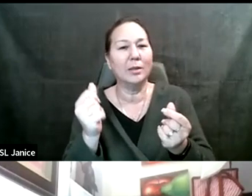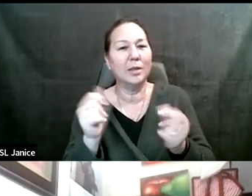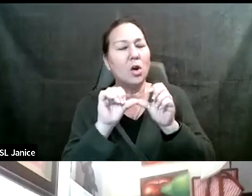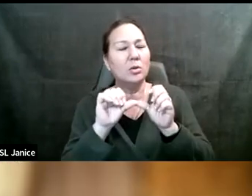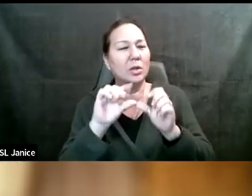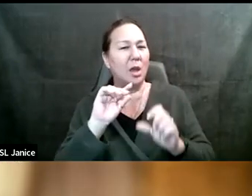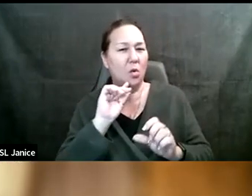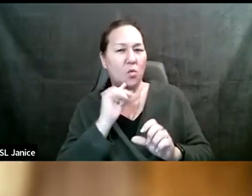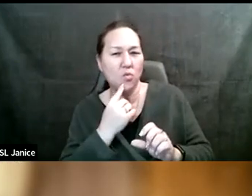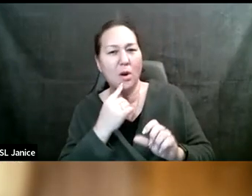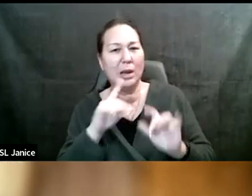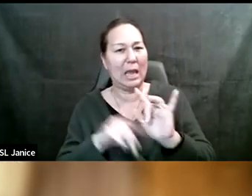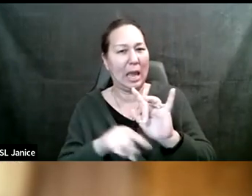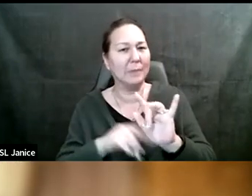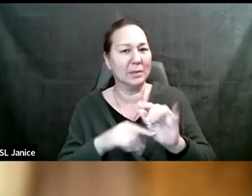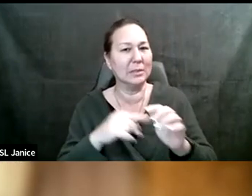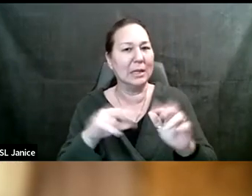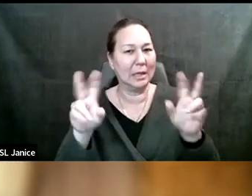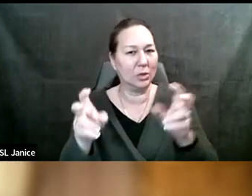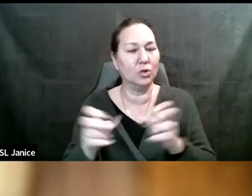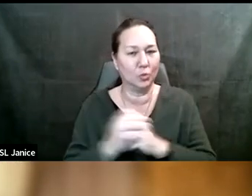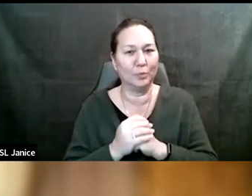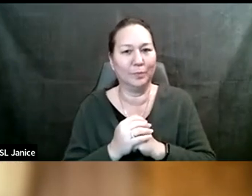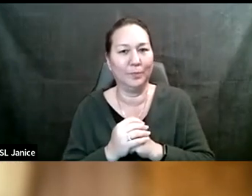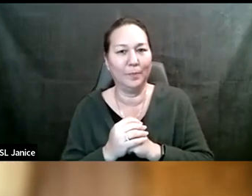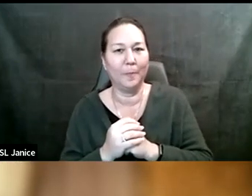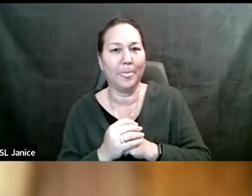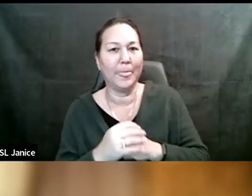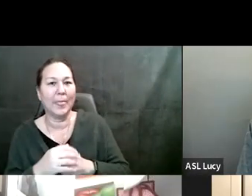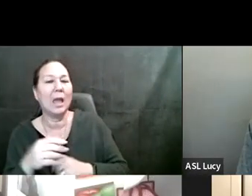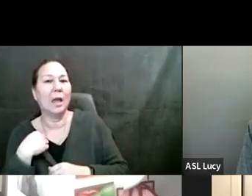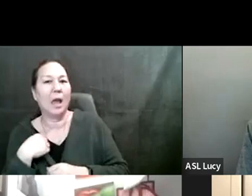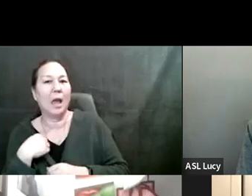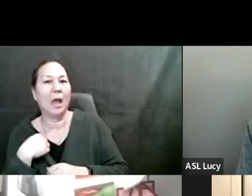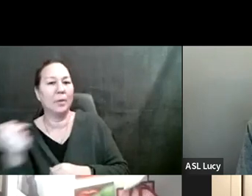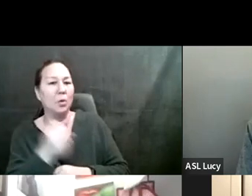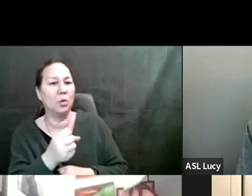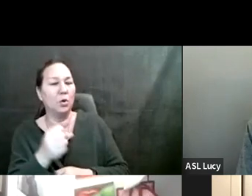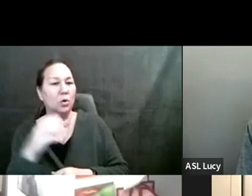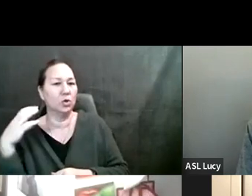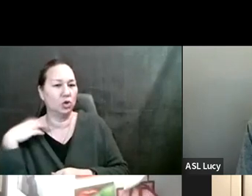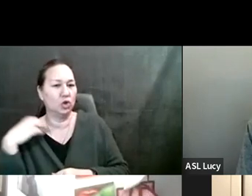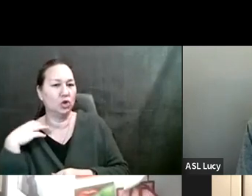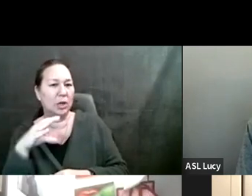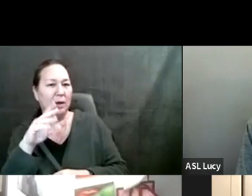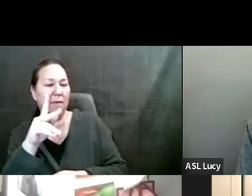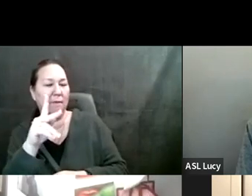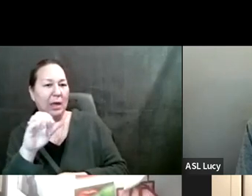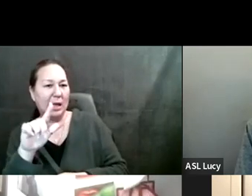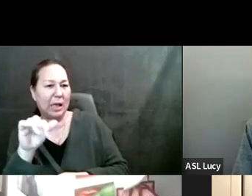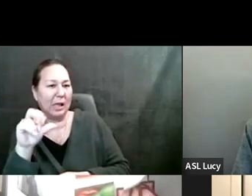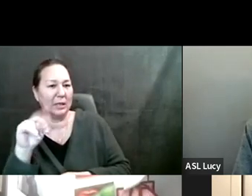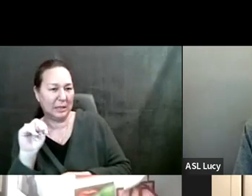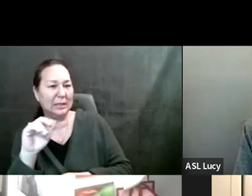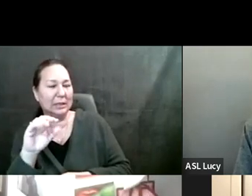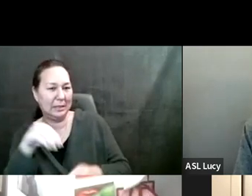theme yeah I'm gonna actually um pull Chief Kelton in um because I think it's important I think as Brian's